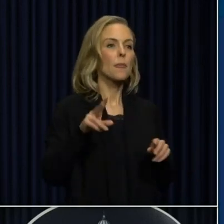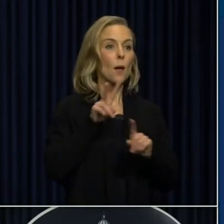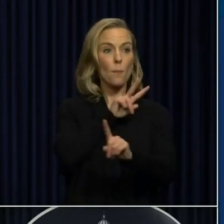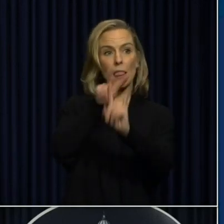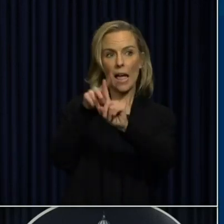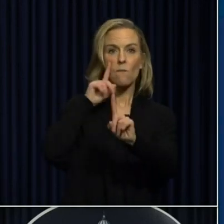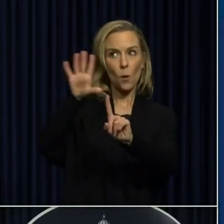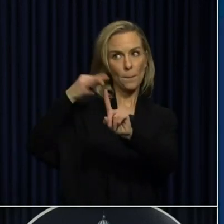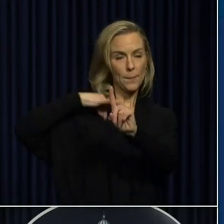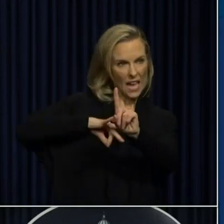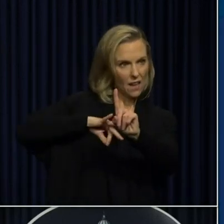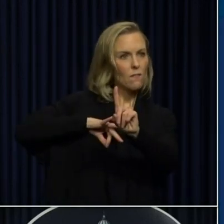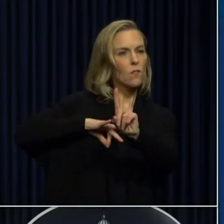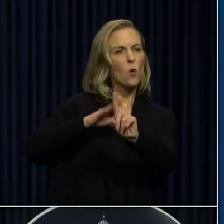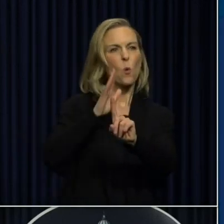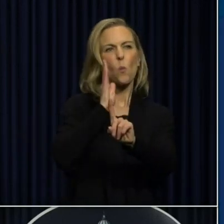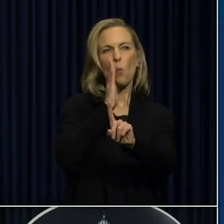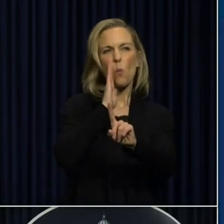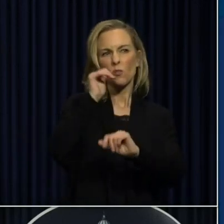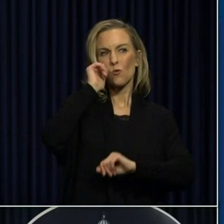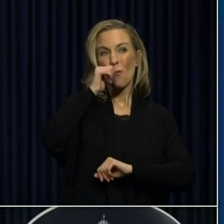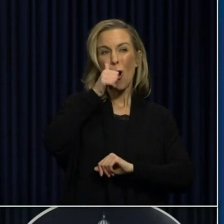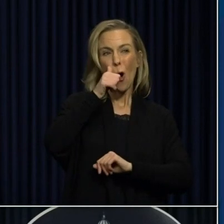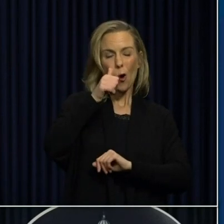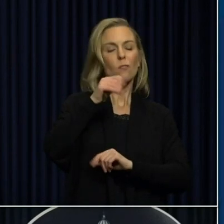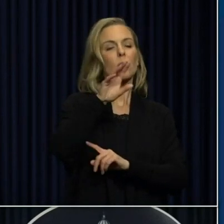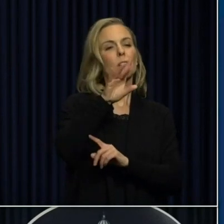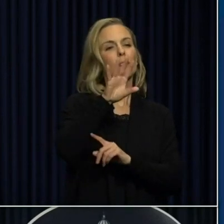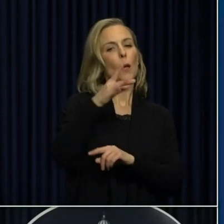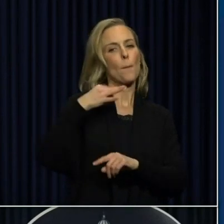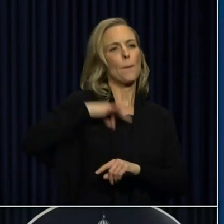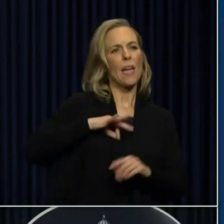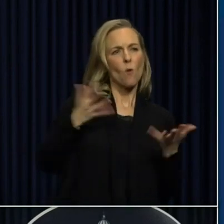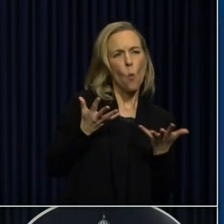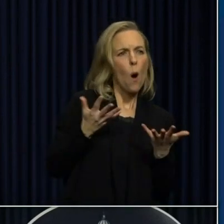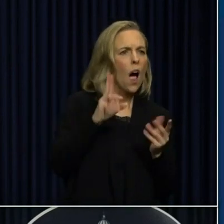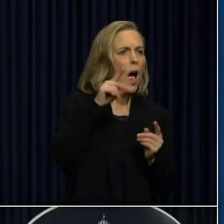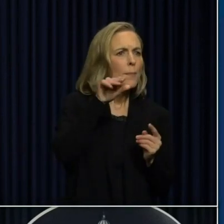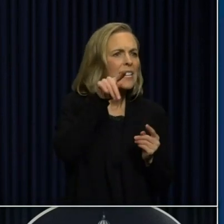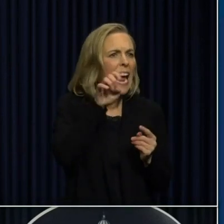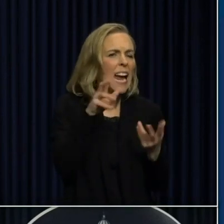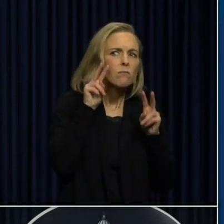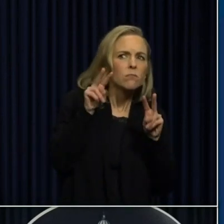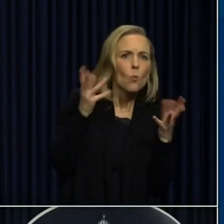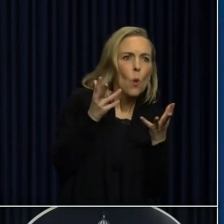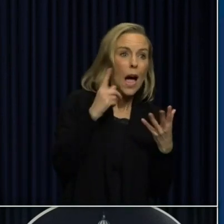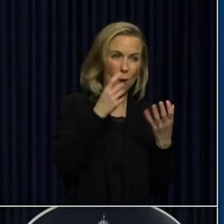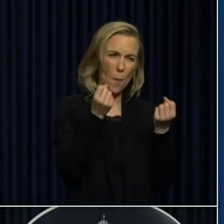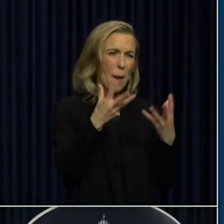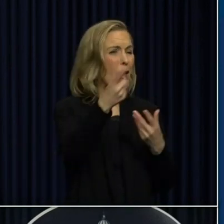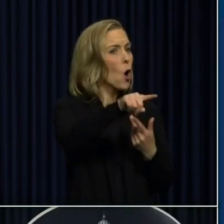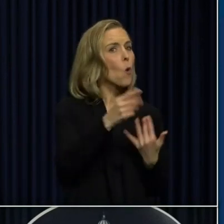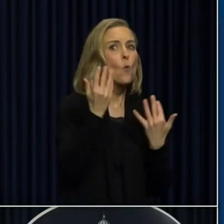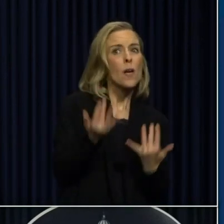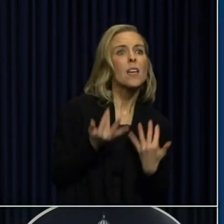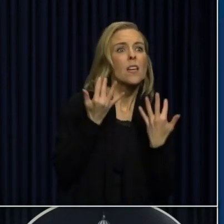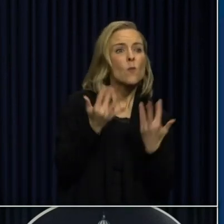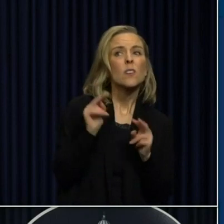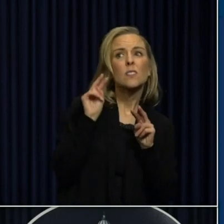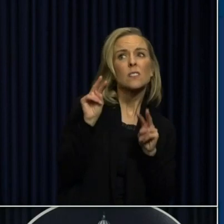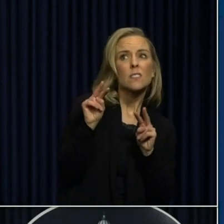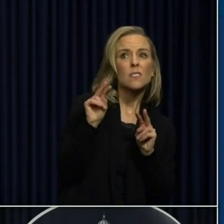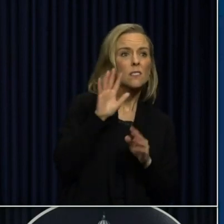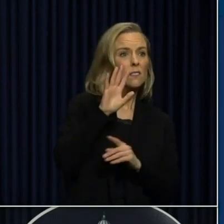benefits. We'll get an update on unemployment tomorrow. I know some have been waiting for a long time. This is a